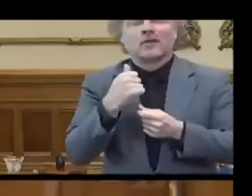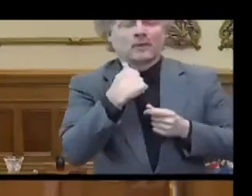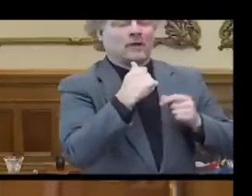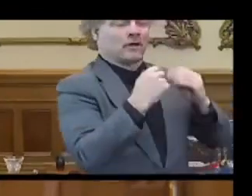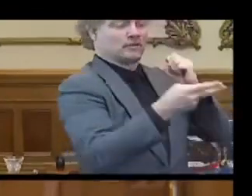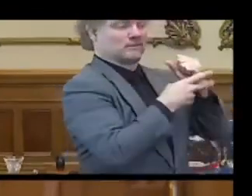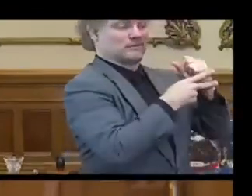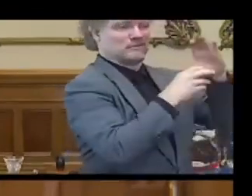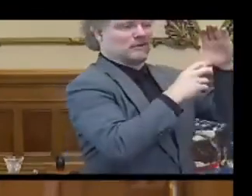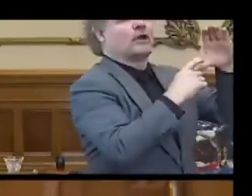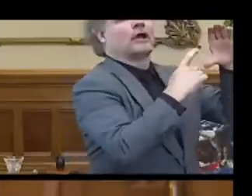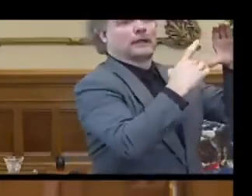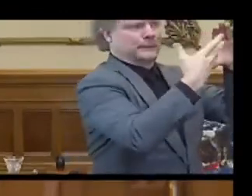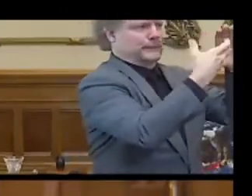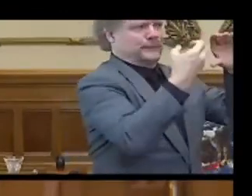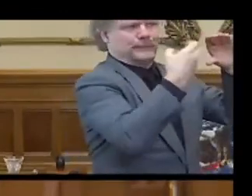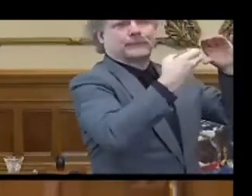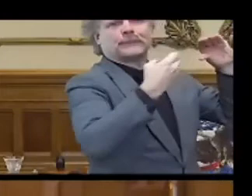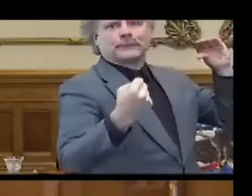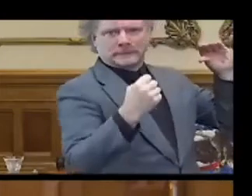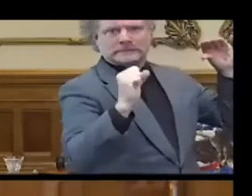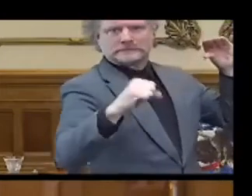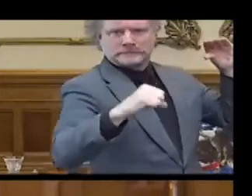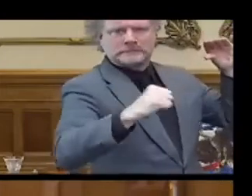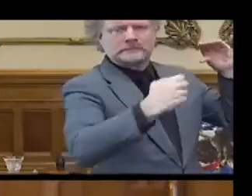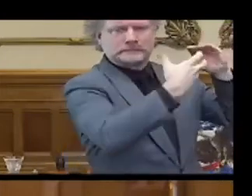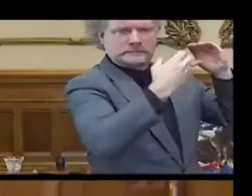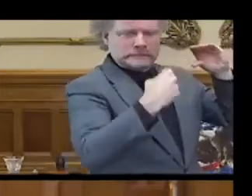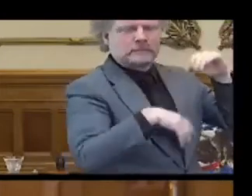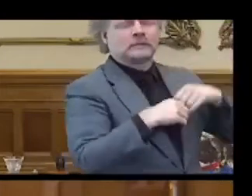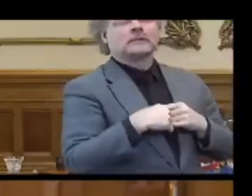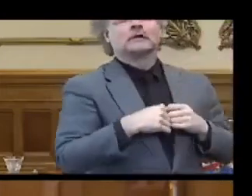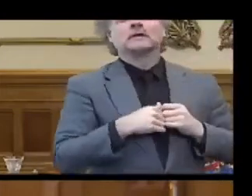reserves. As you recall, also, we put a